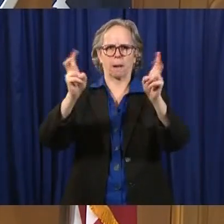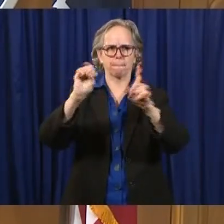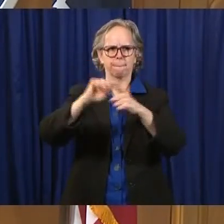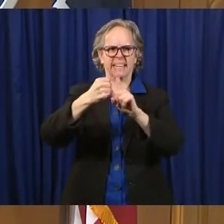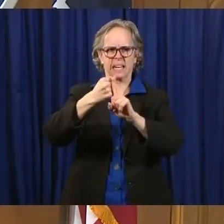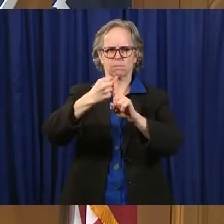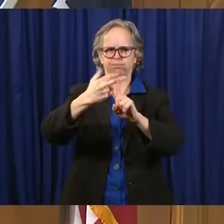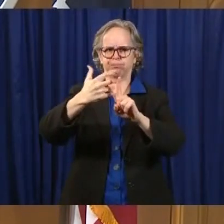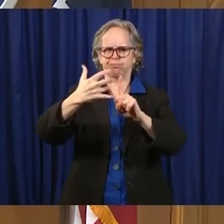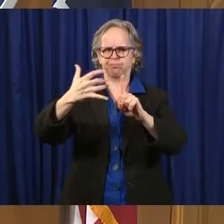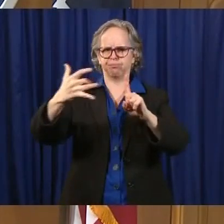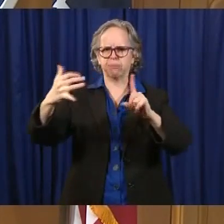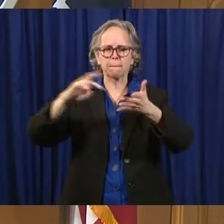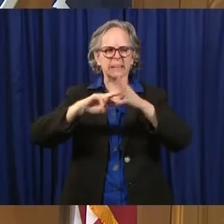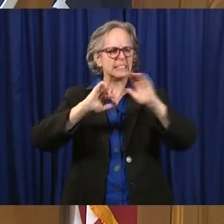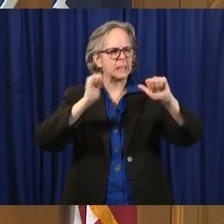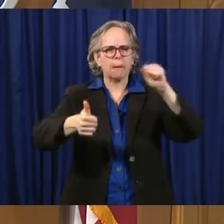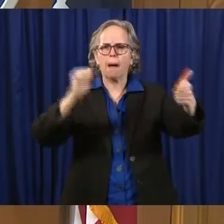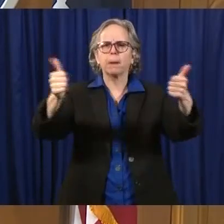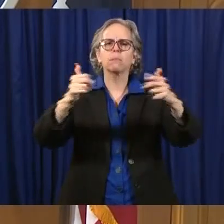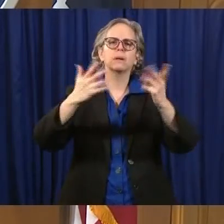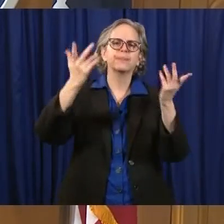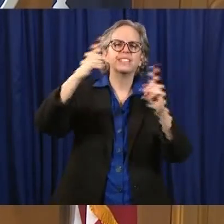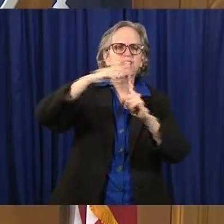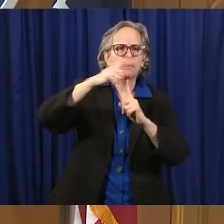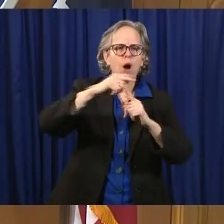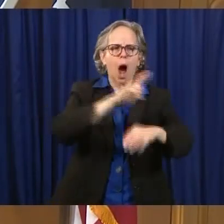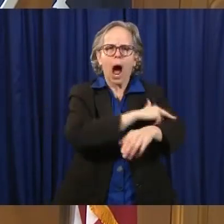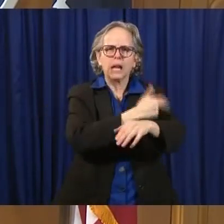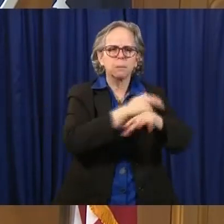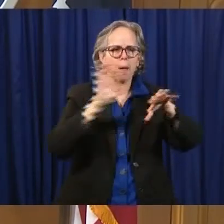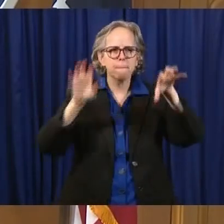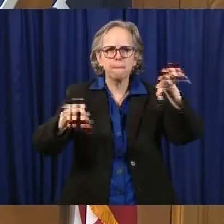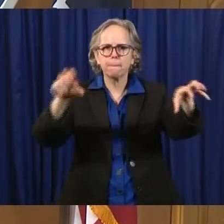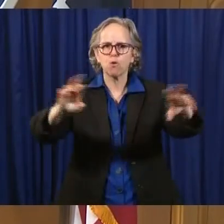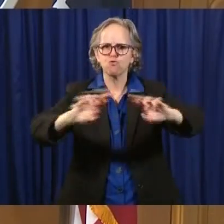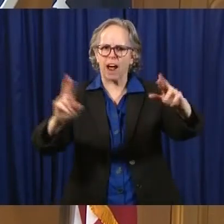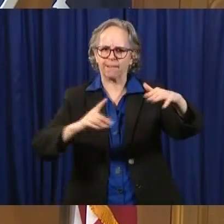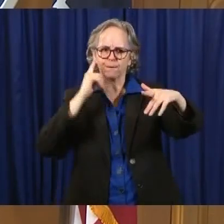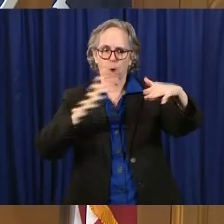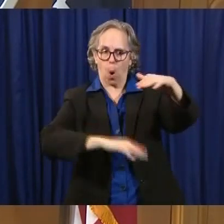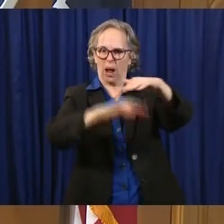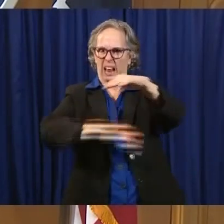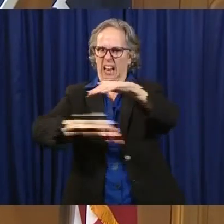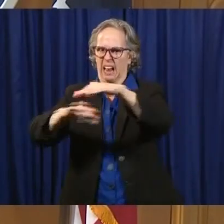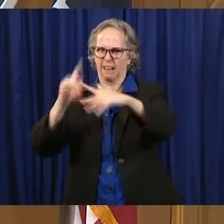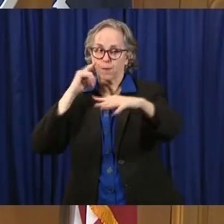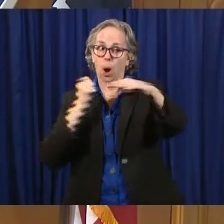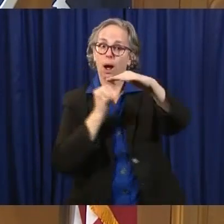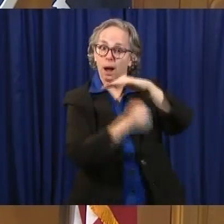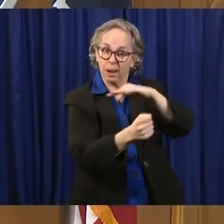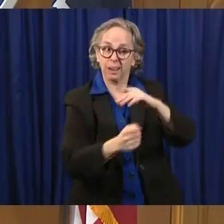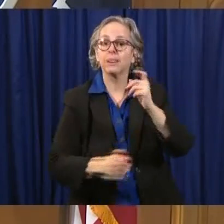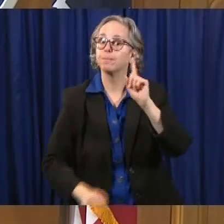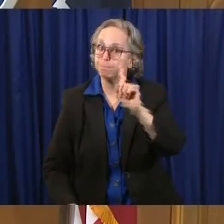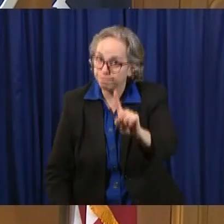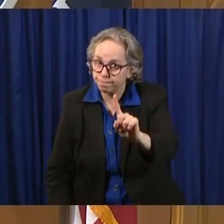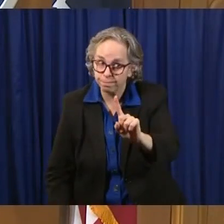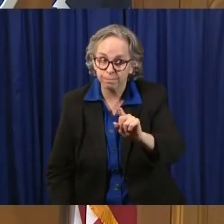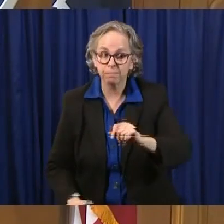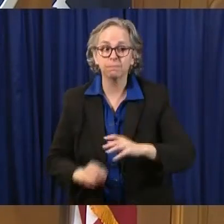hospital capacity in the state of Ohio. And Mayor, before you talk about what you're doing, I